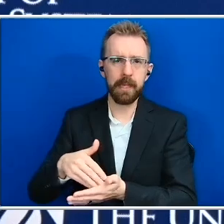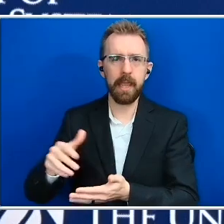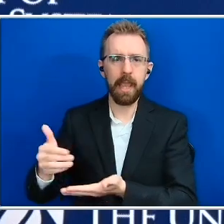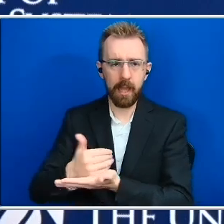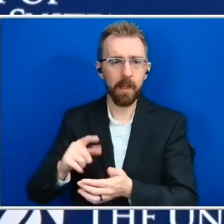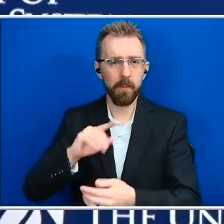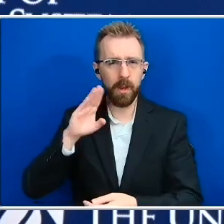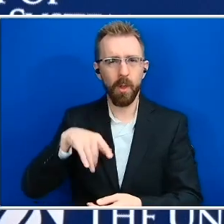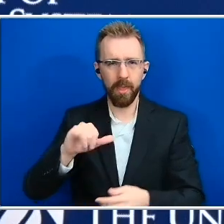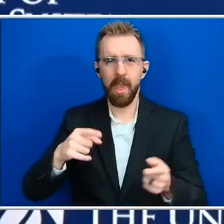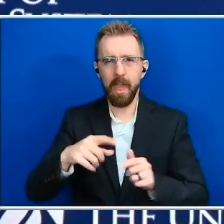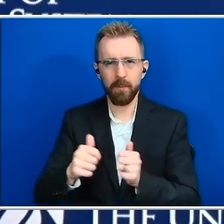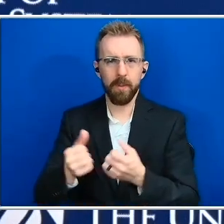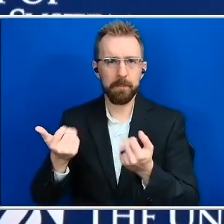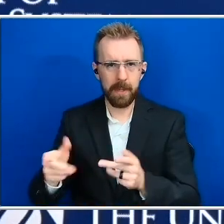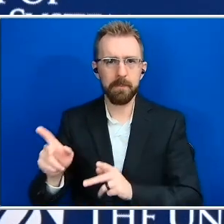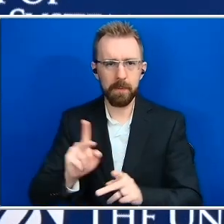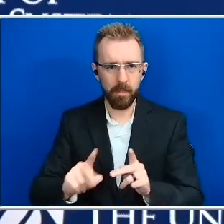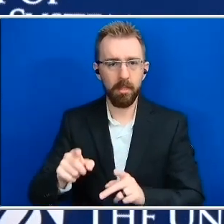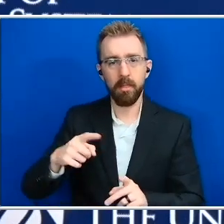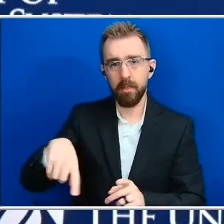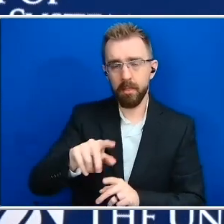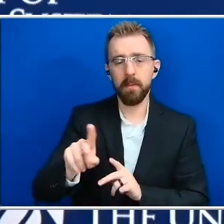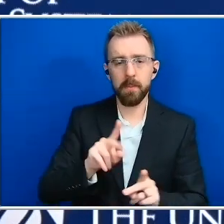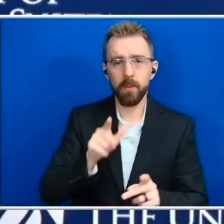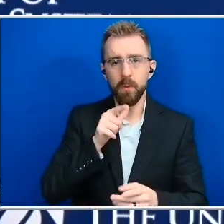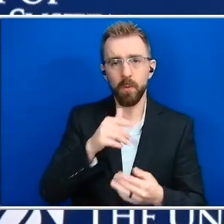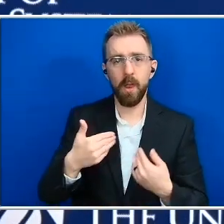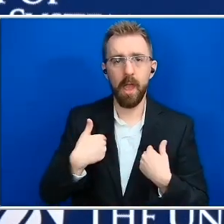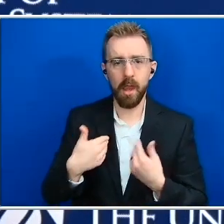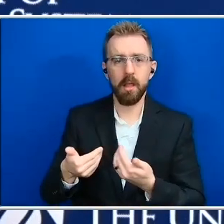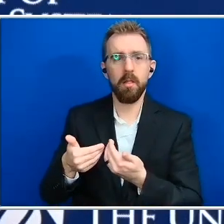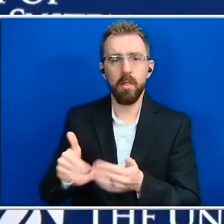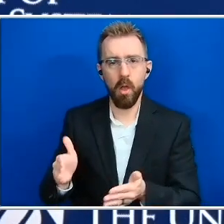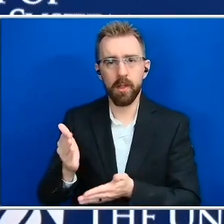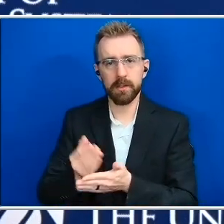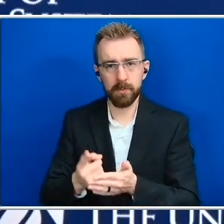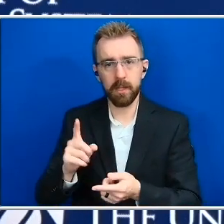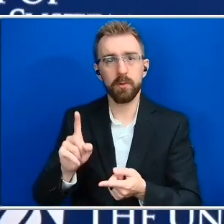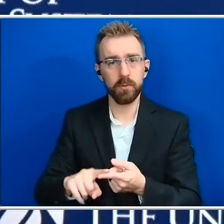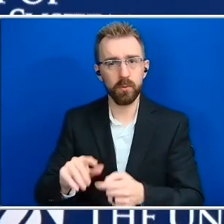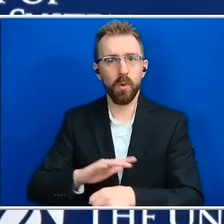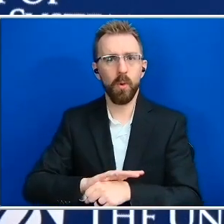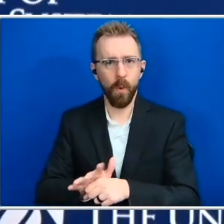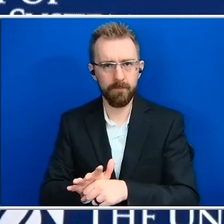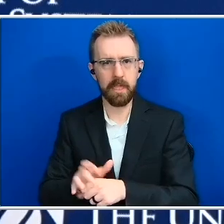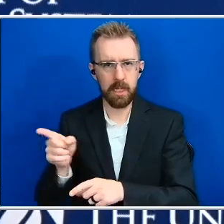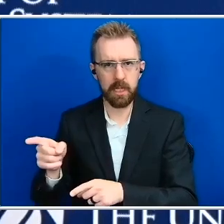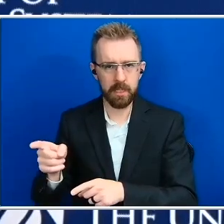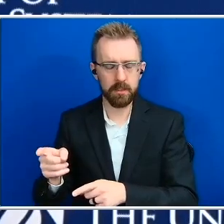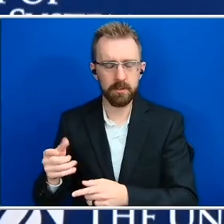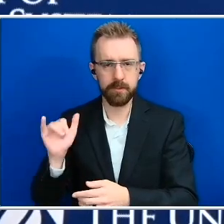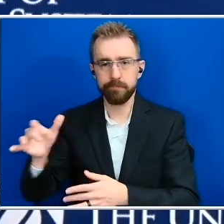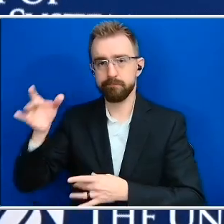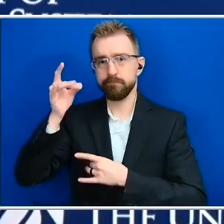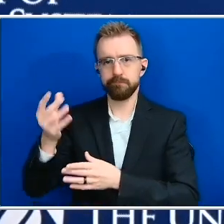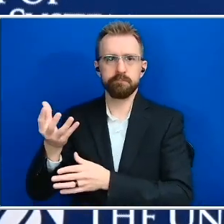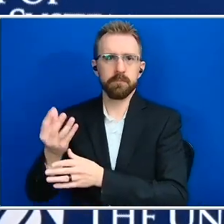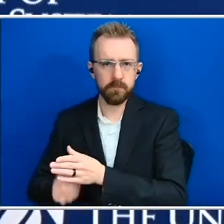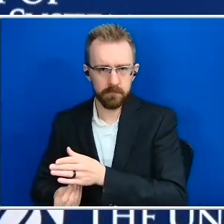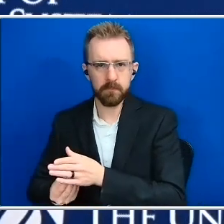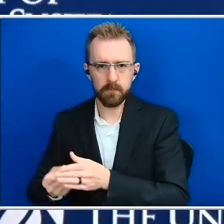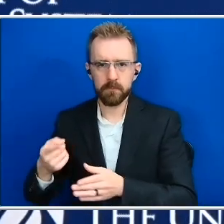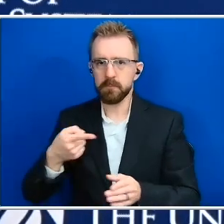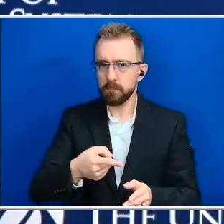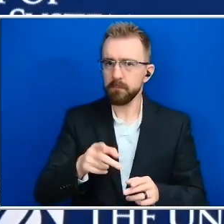people, those people that had lost somebody to COVID-19. And in those age groups and in those